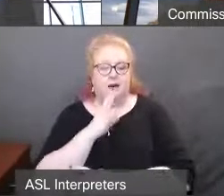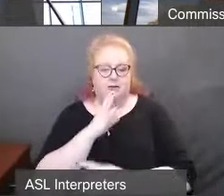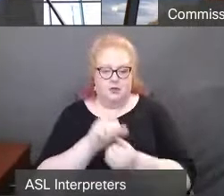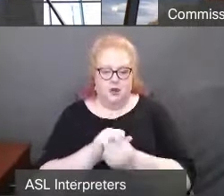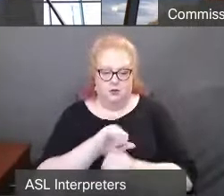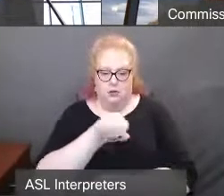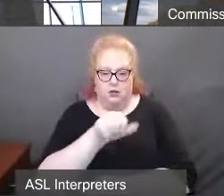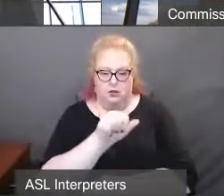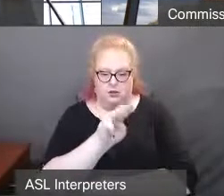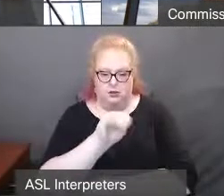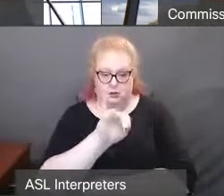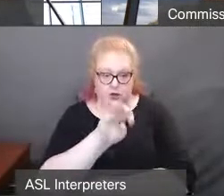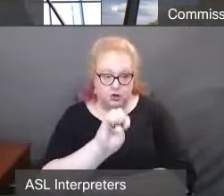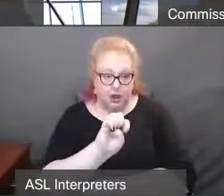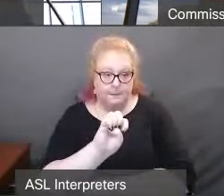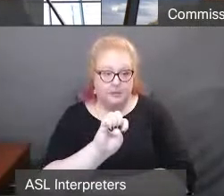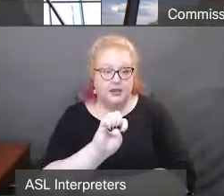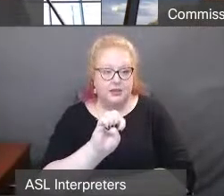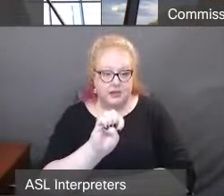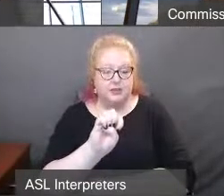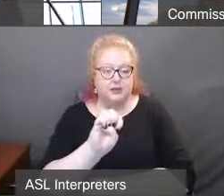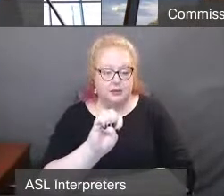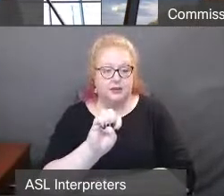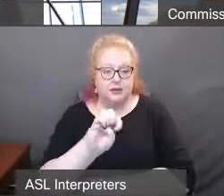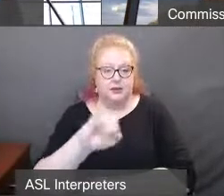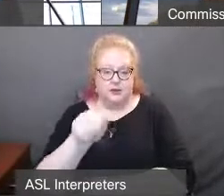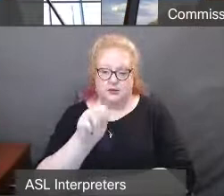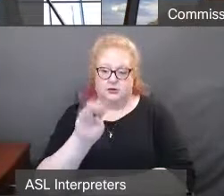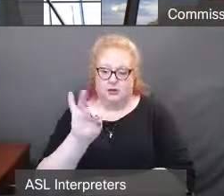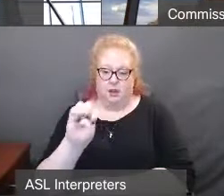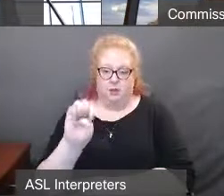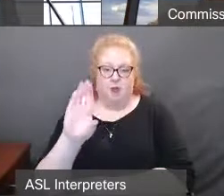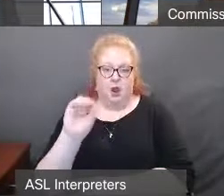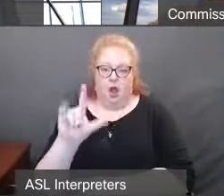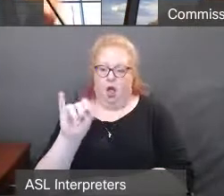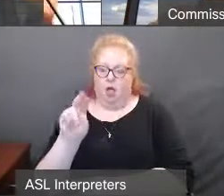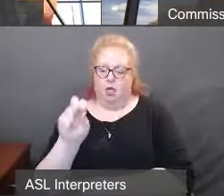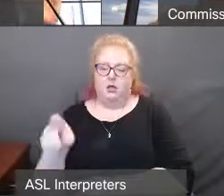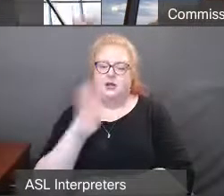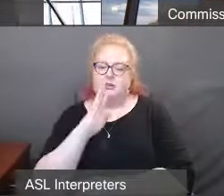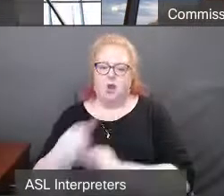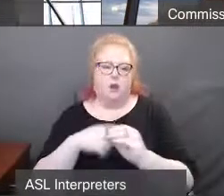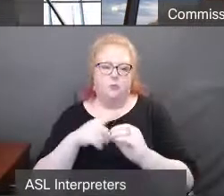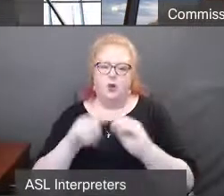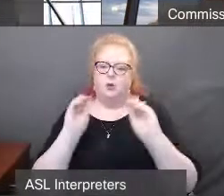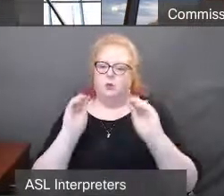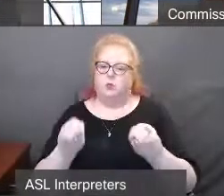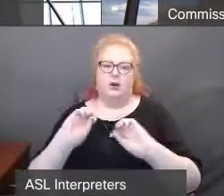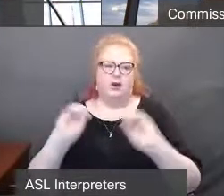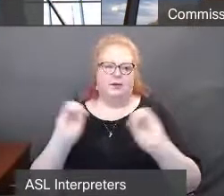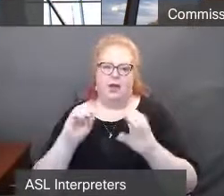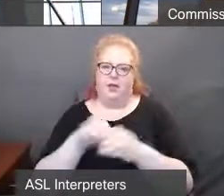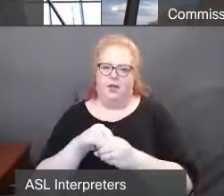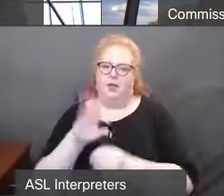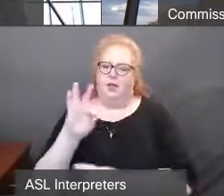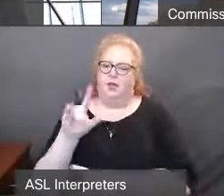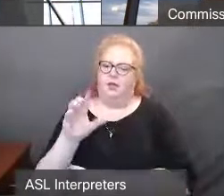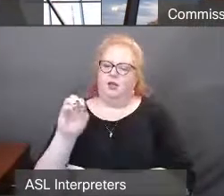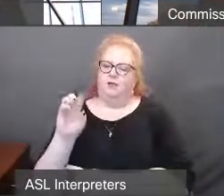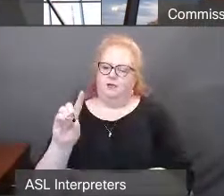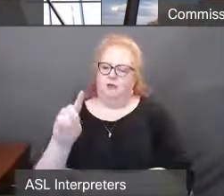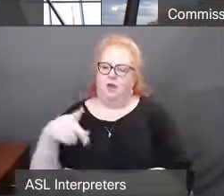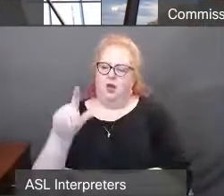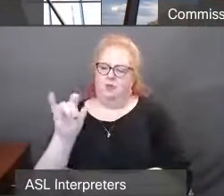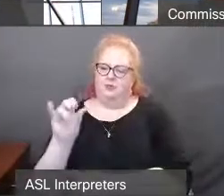made the idea that don't fill anything in the floodplain. So we're asking not to fill anything in the floodplain to try to make